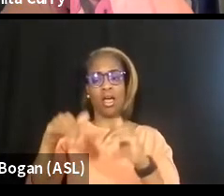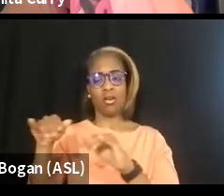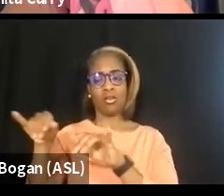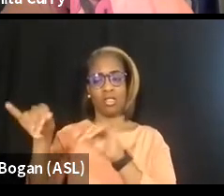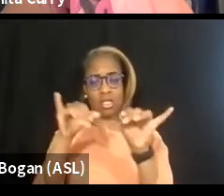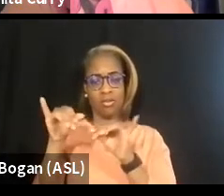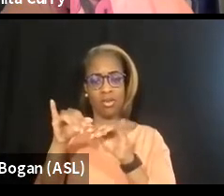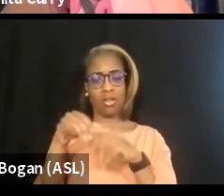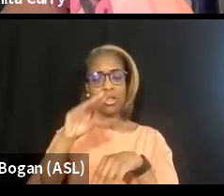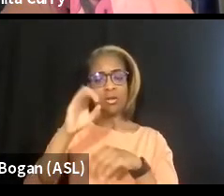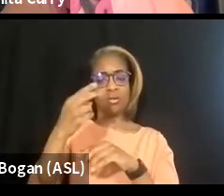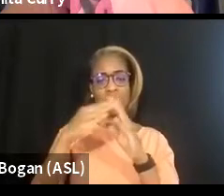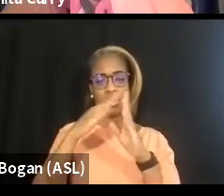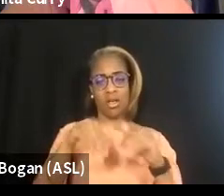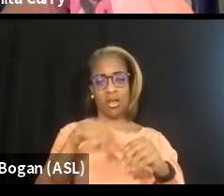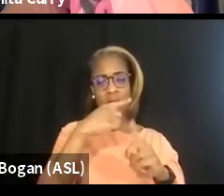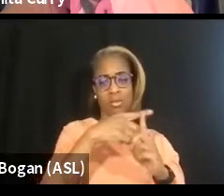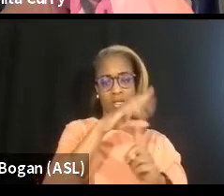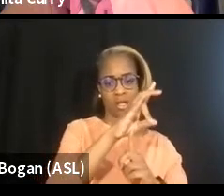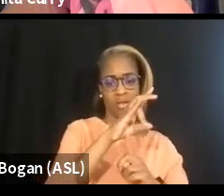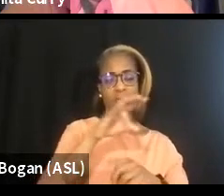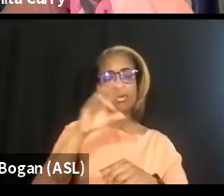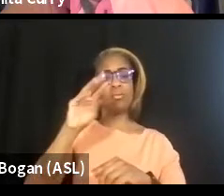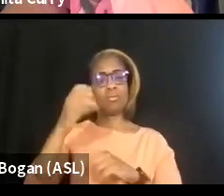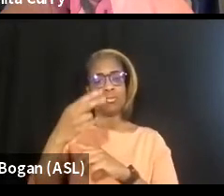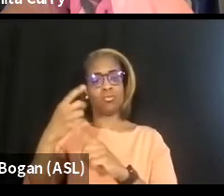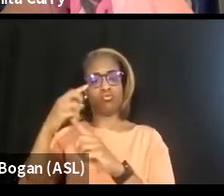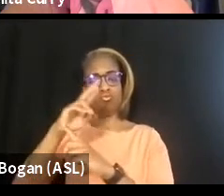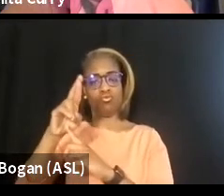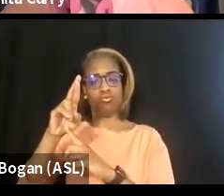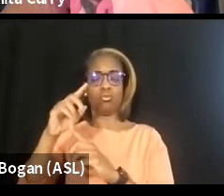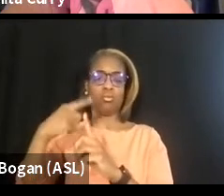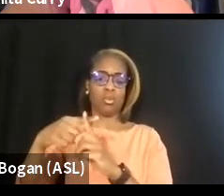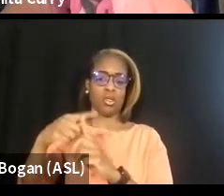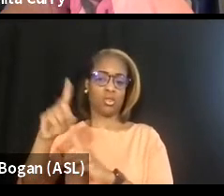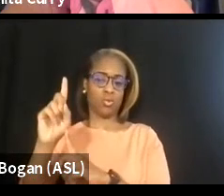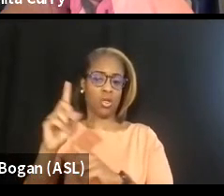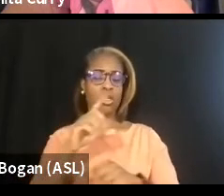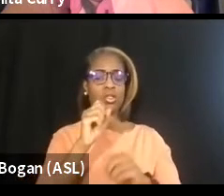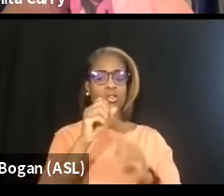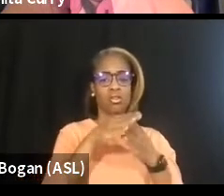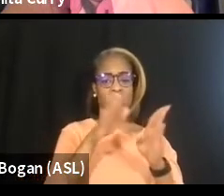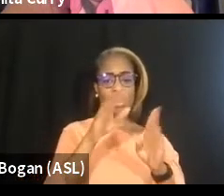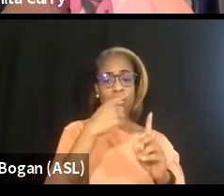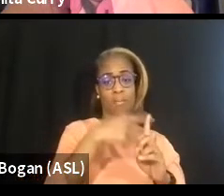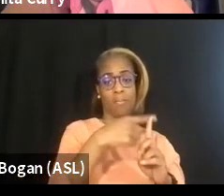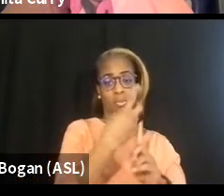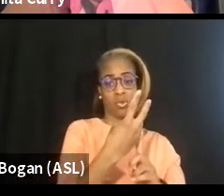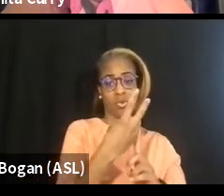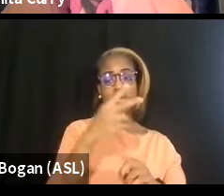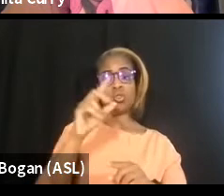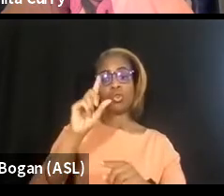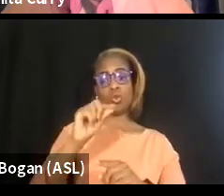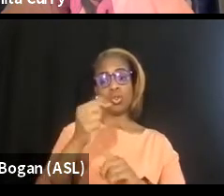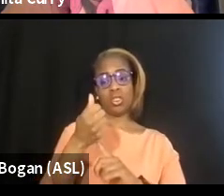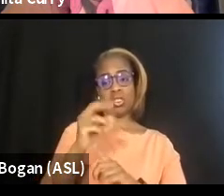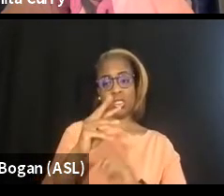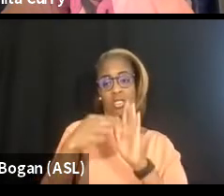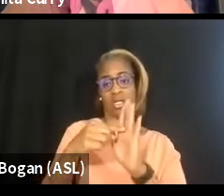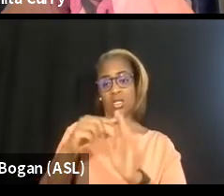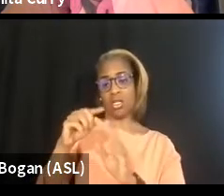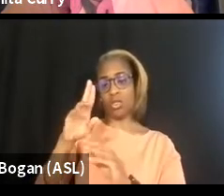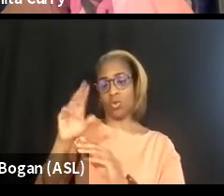Republican plus seven, Michigan Senate, Republican plus 21. 2016 statewide lean, Republican plus 0.2, 2016 representation, U.S.